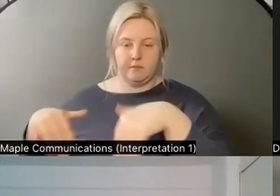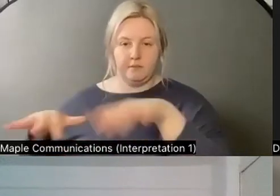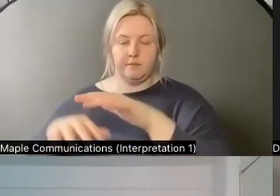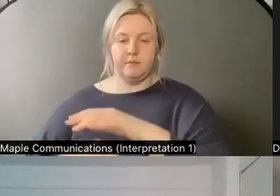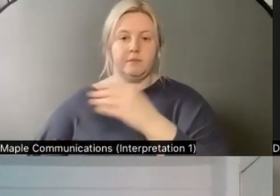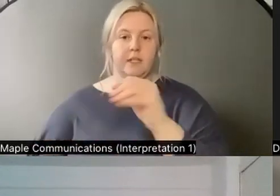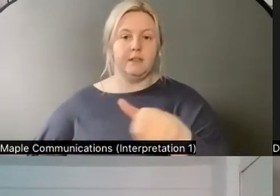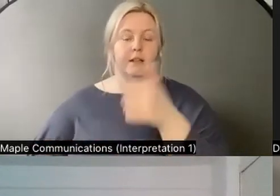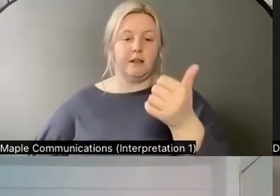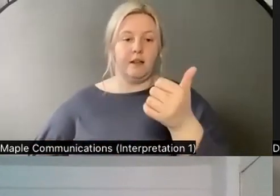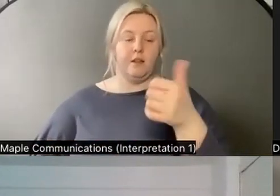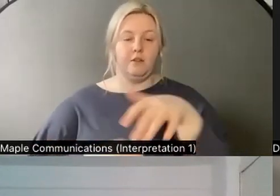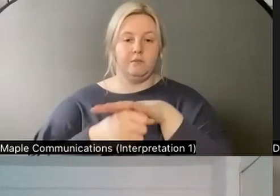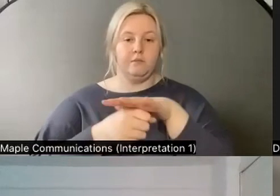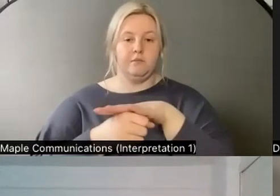is in New York.